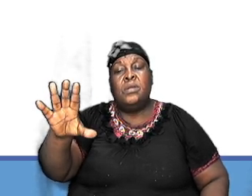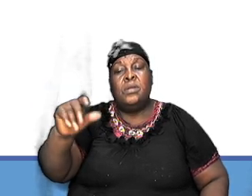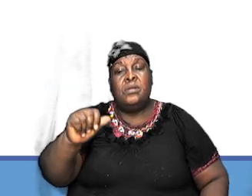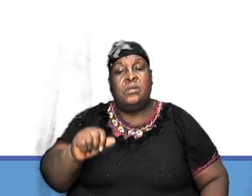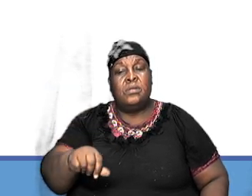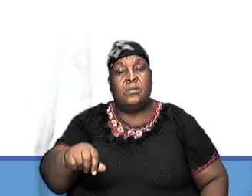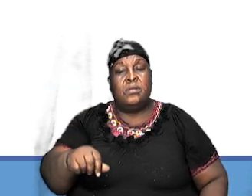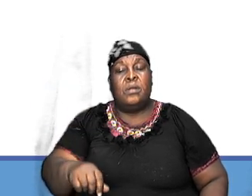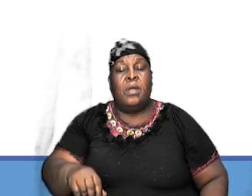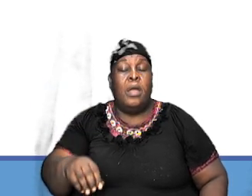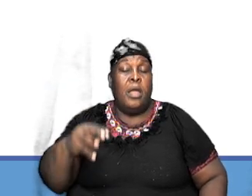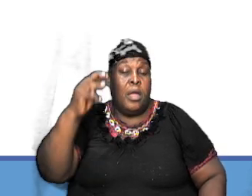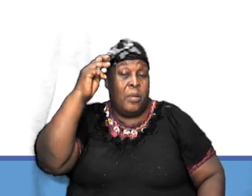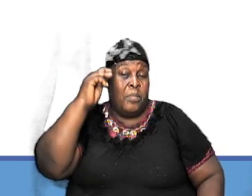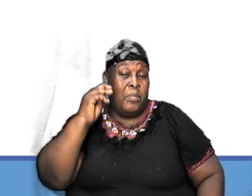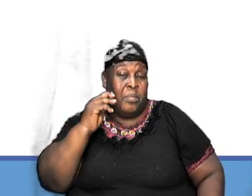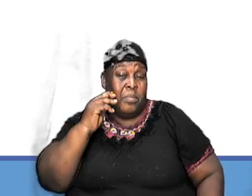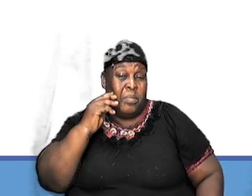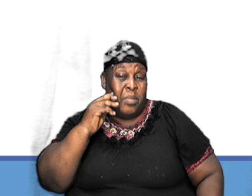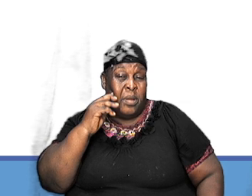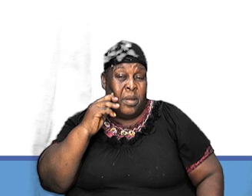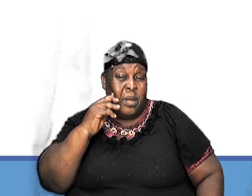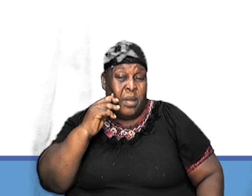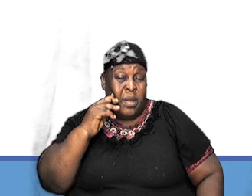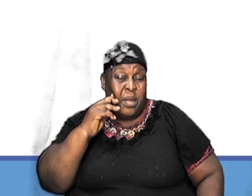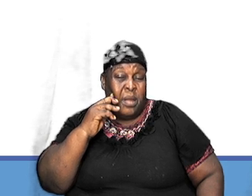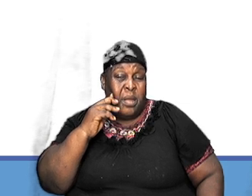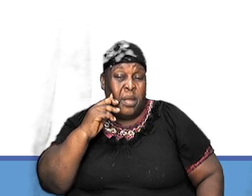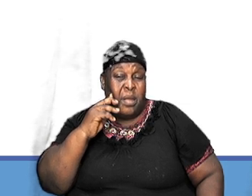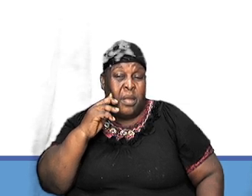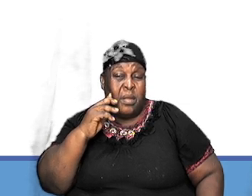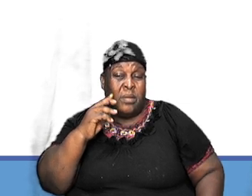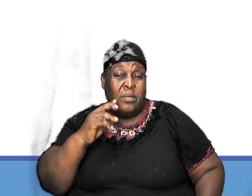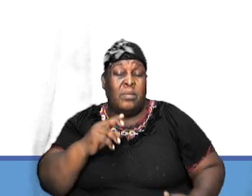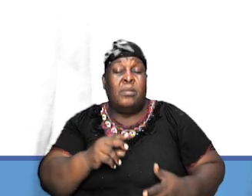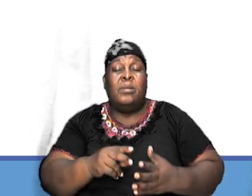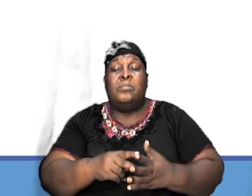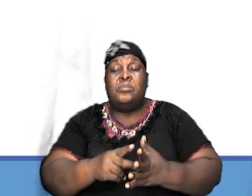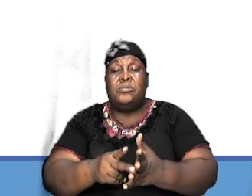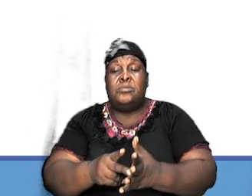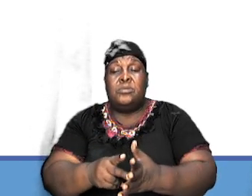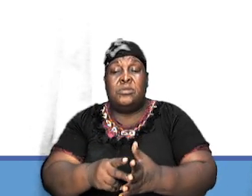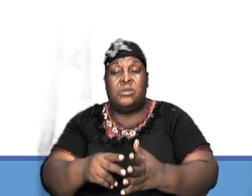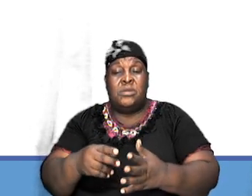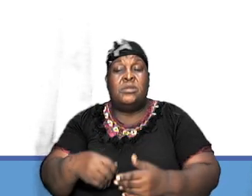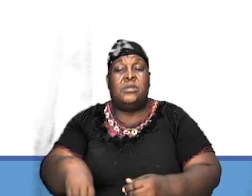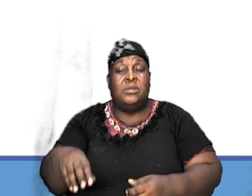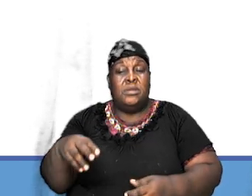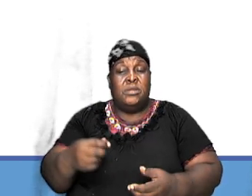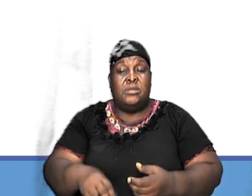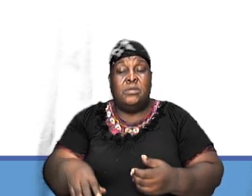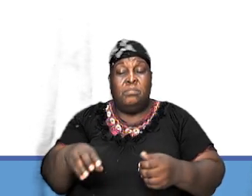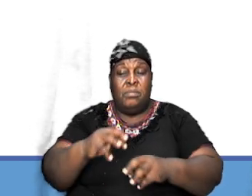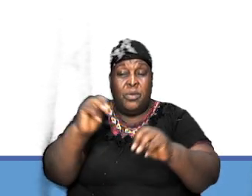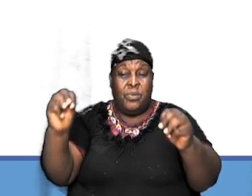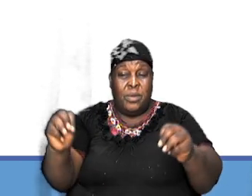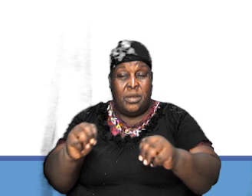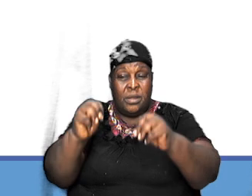Mark closely represents the order in the incident of the life of Jesus Christ.